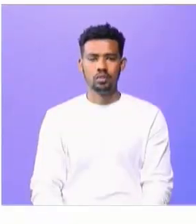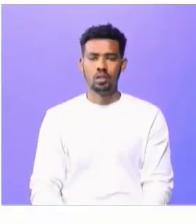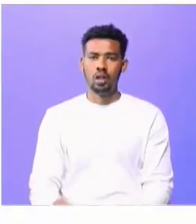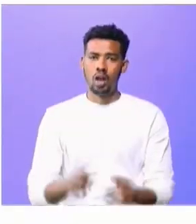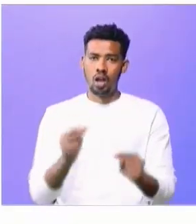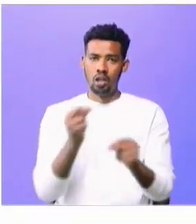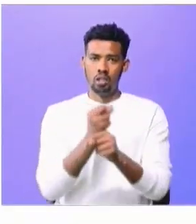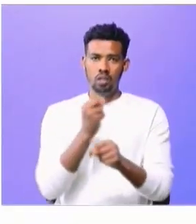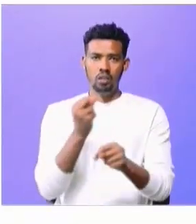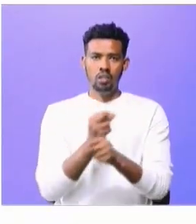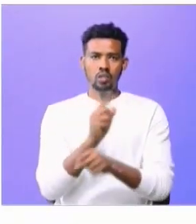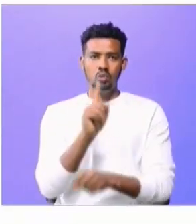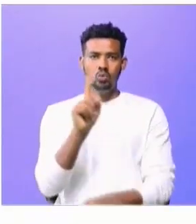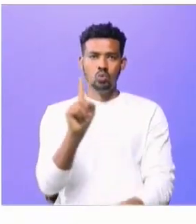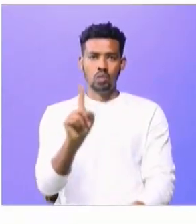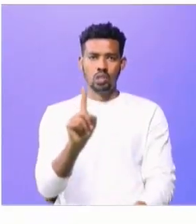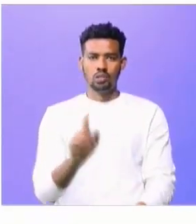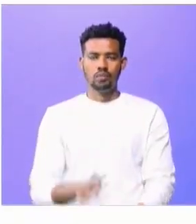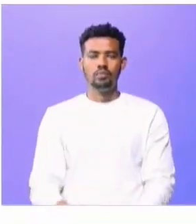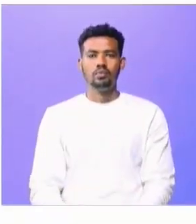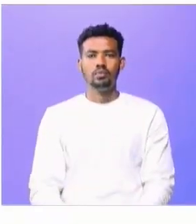Activity